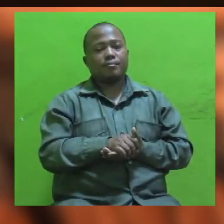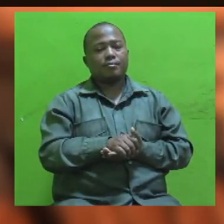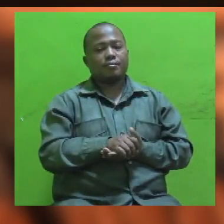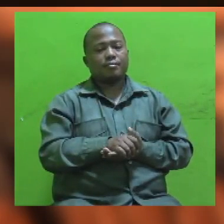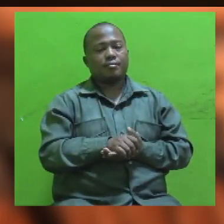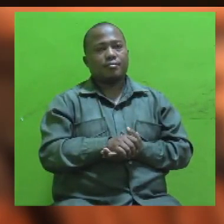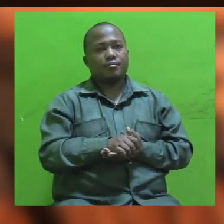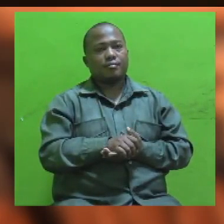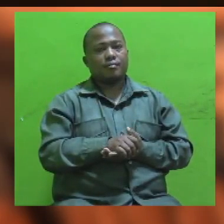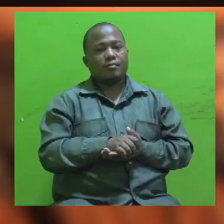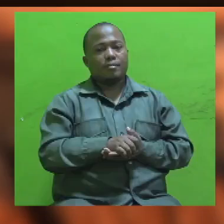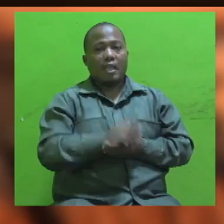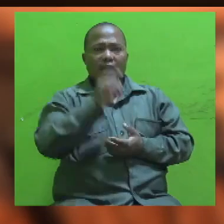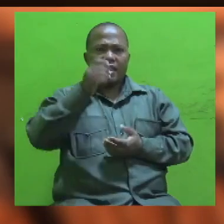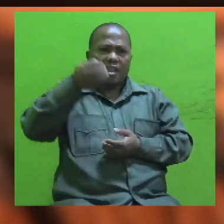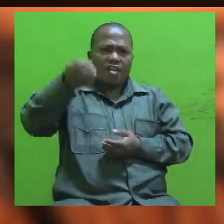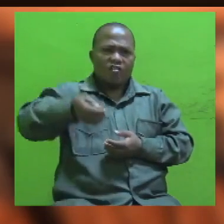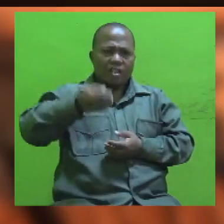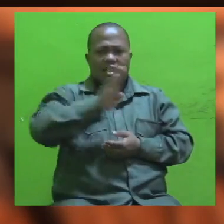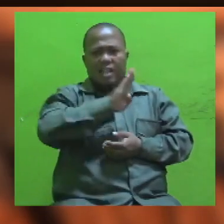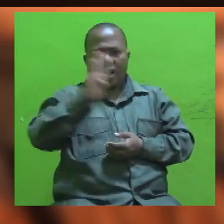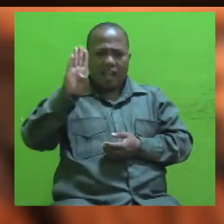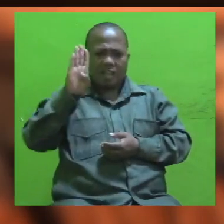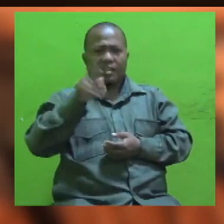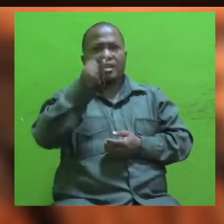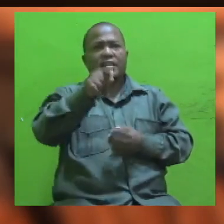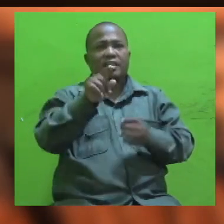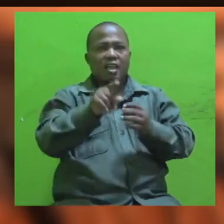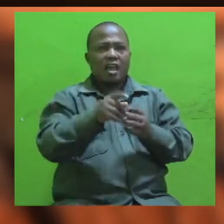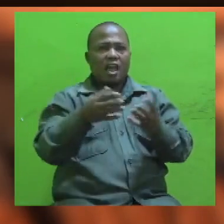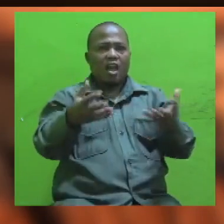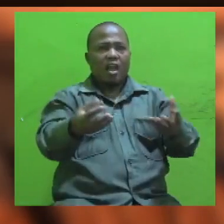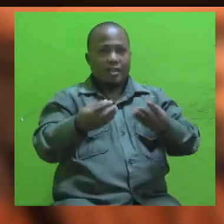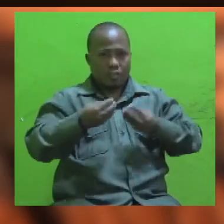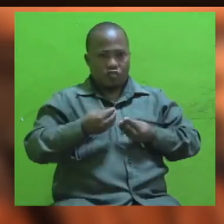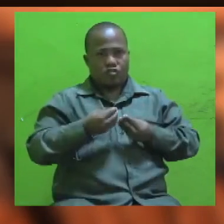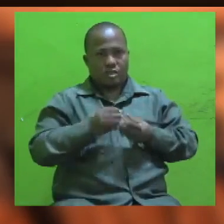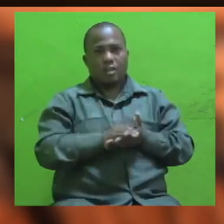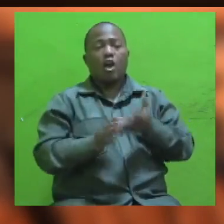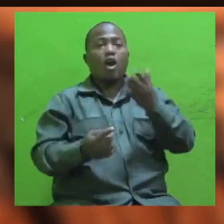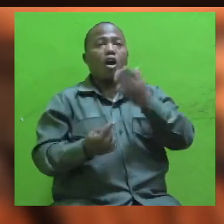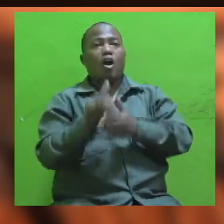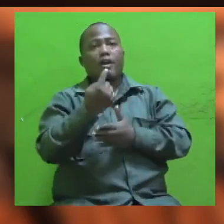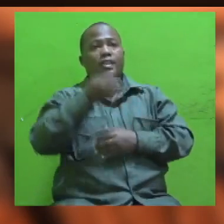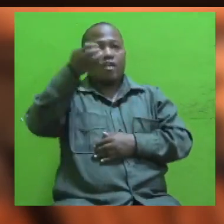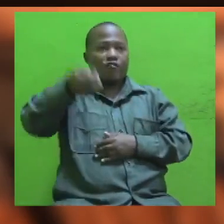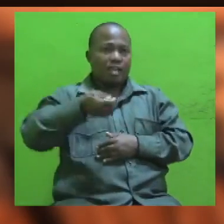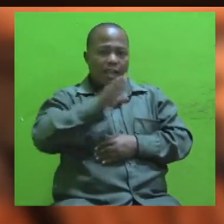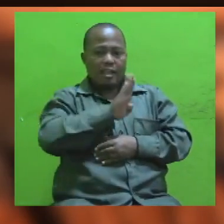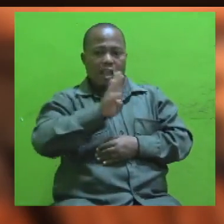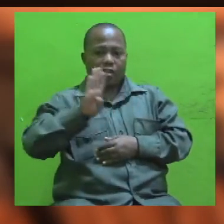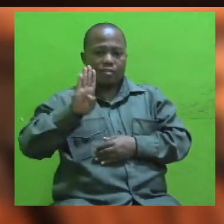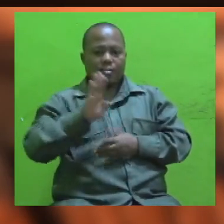assembly. So the village council is the executive arm of the village assembly. It's the executive